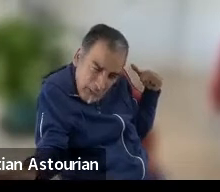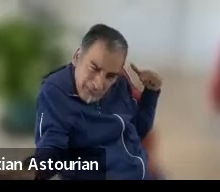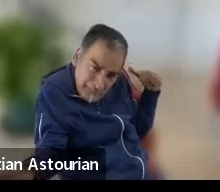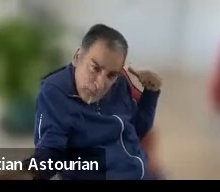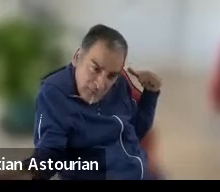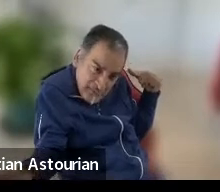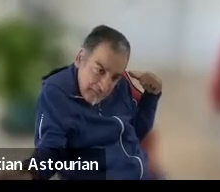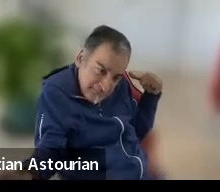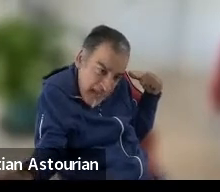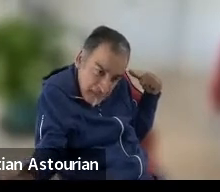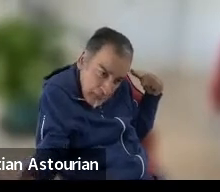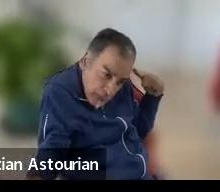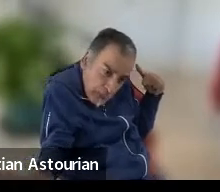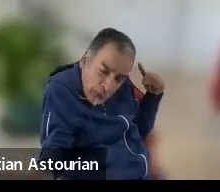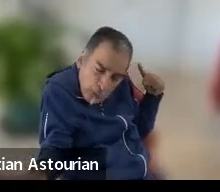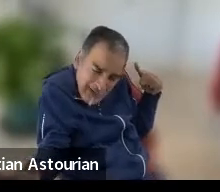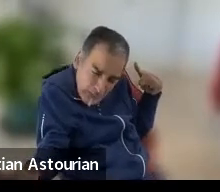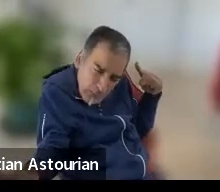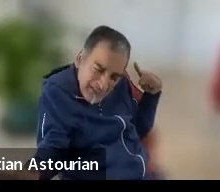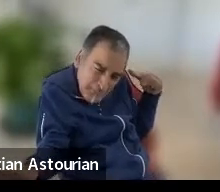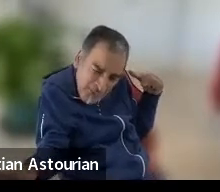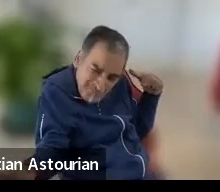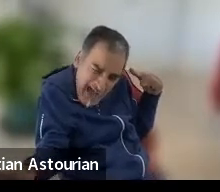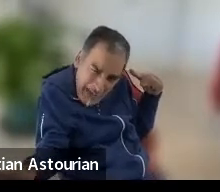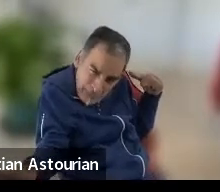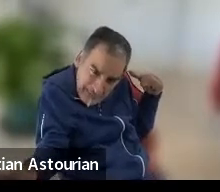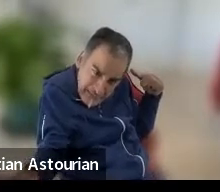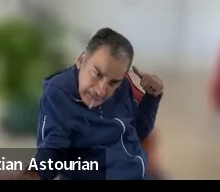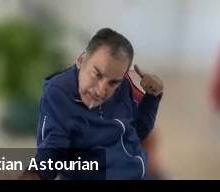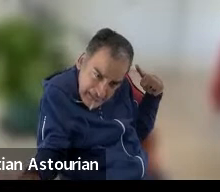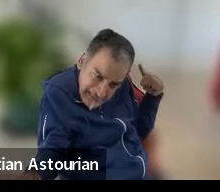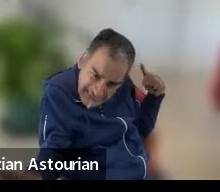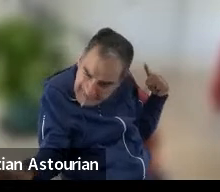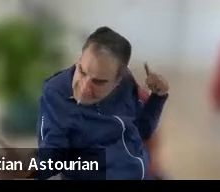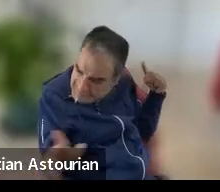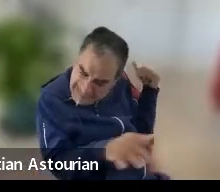with our program that when we move our